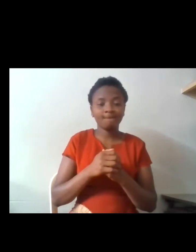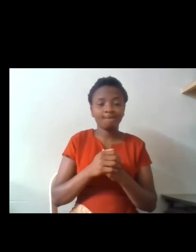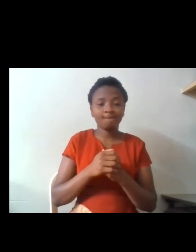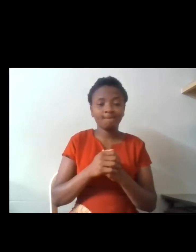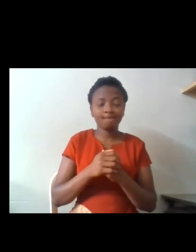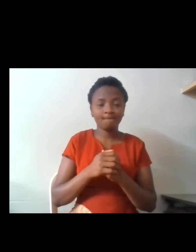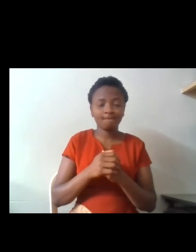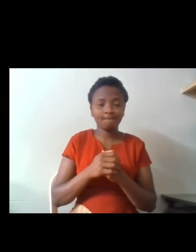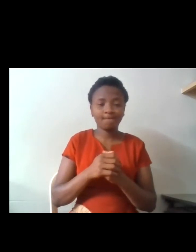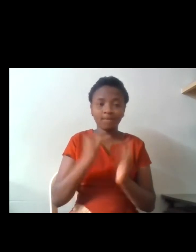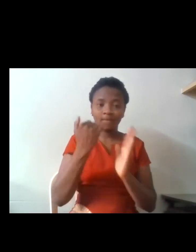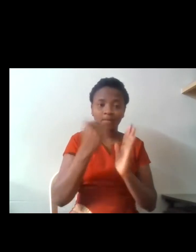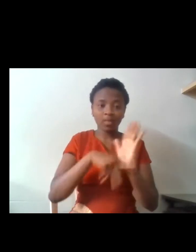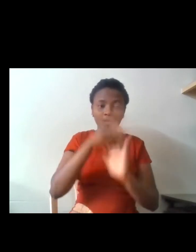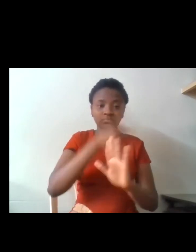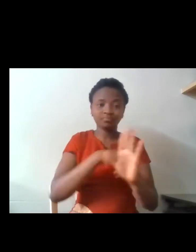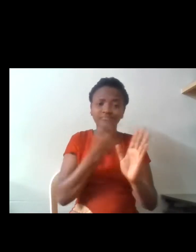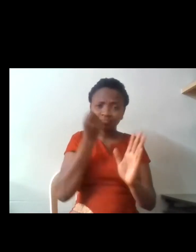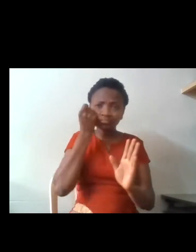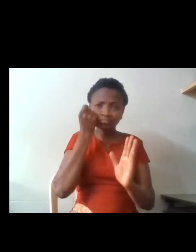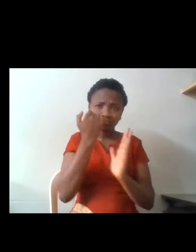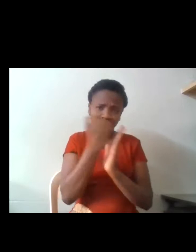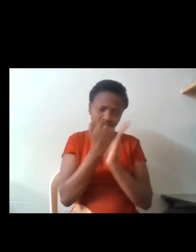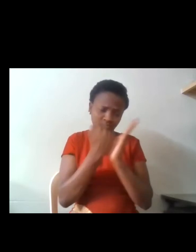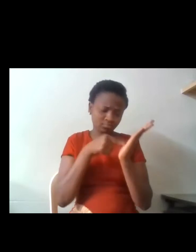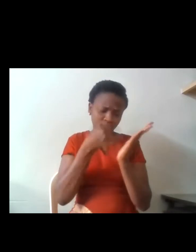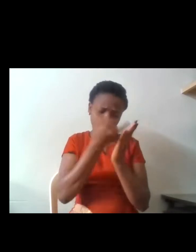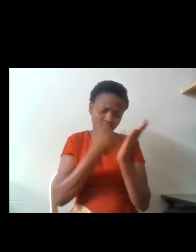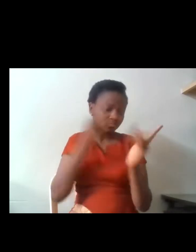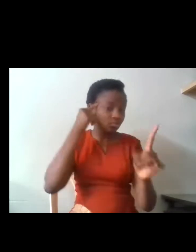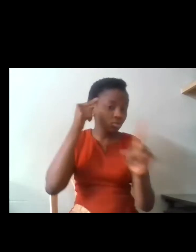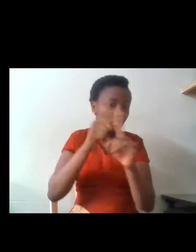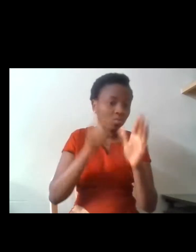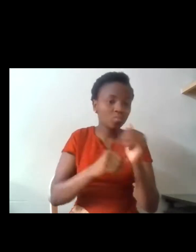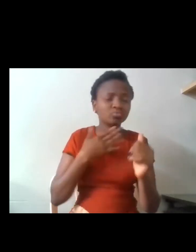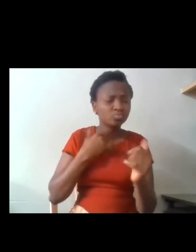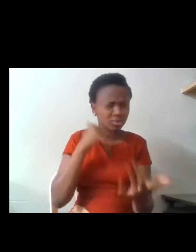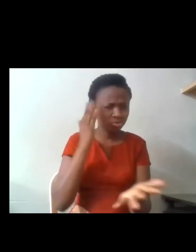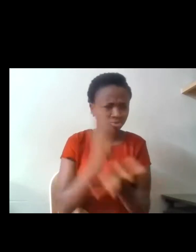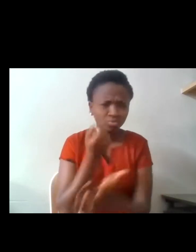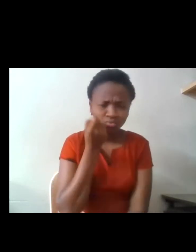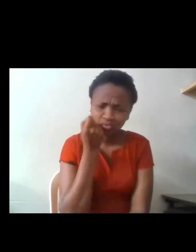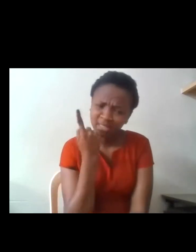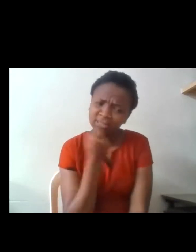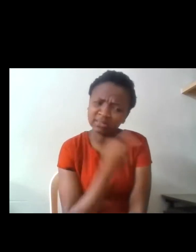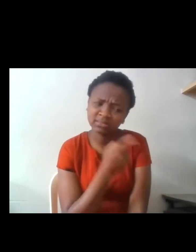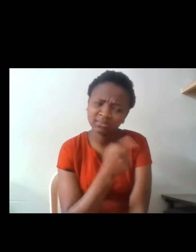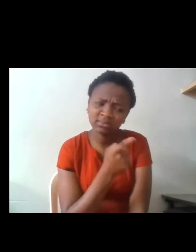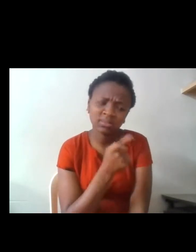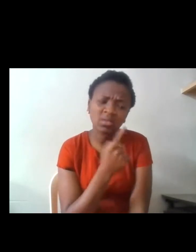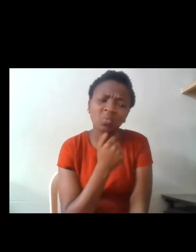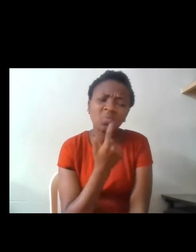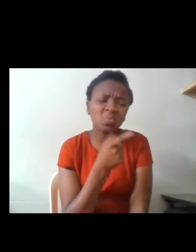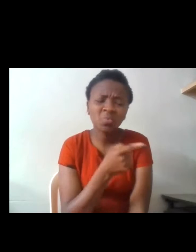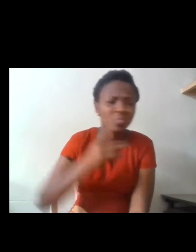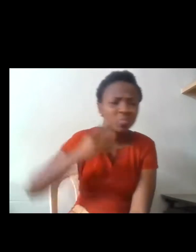and understanding of those who are most vulnerable to ensure no one is left behind in COVID-19 responses. So in the